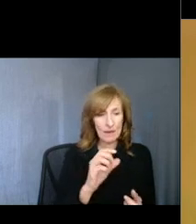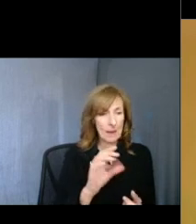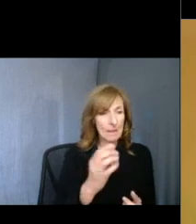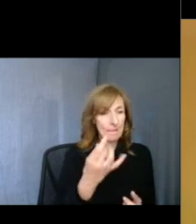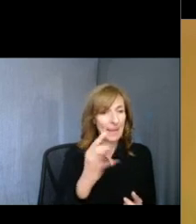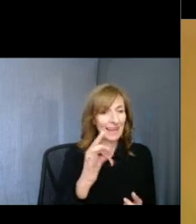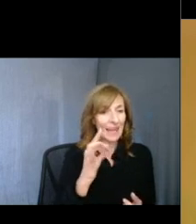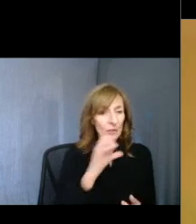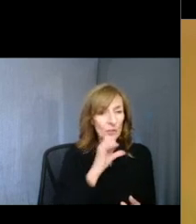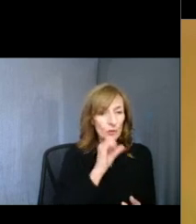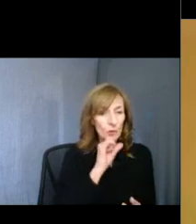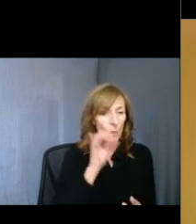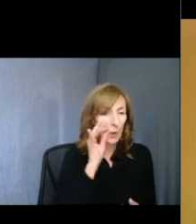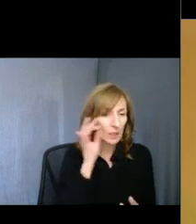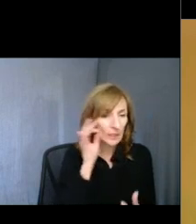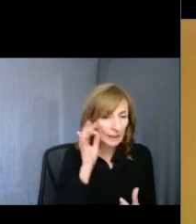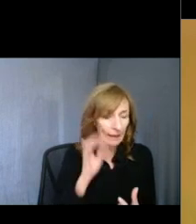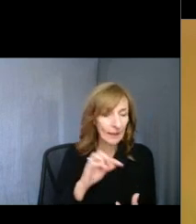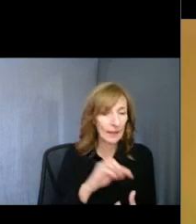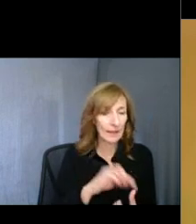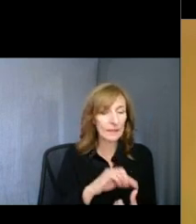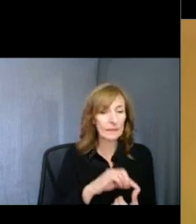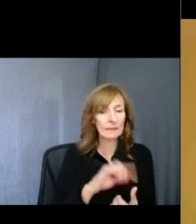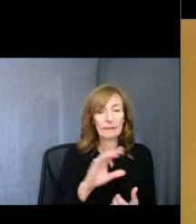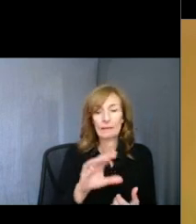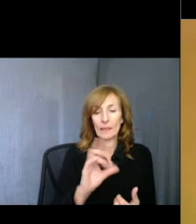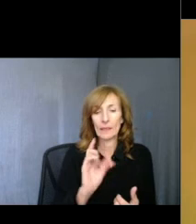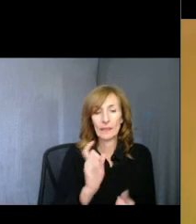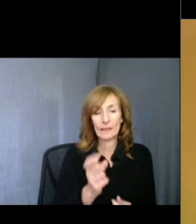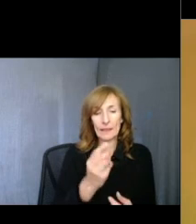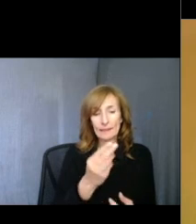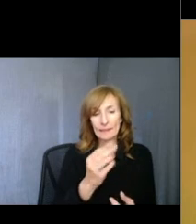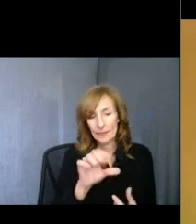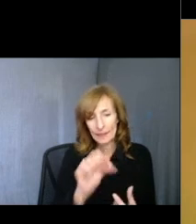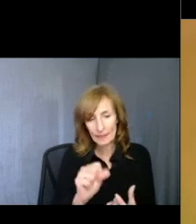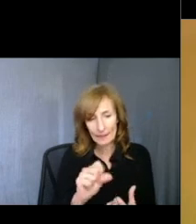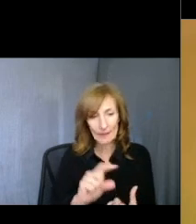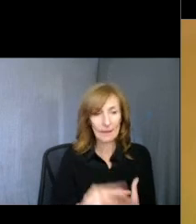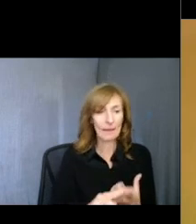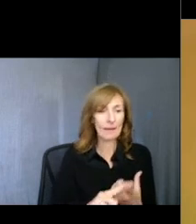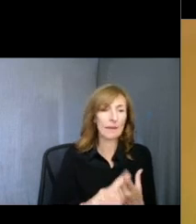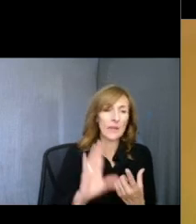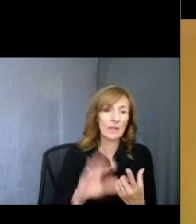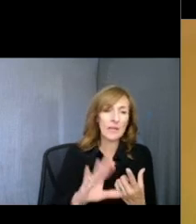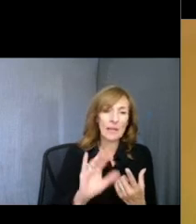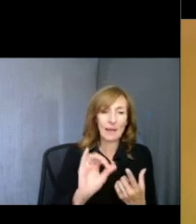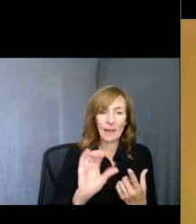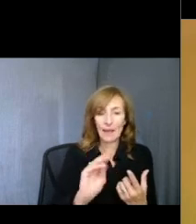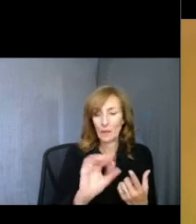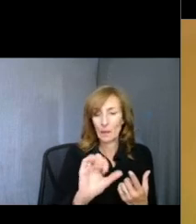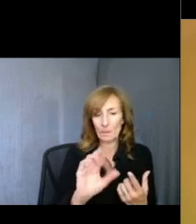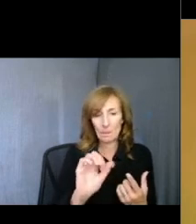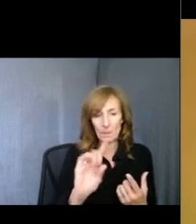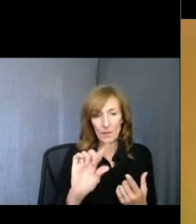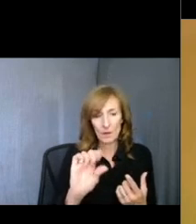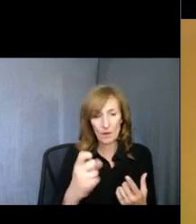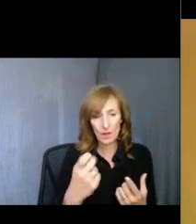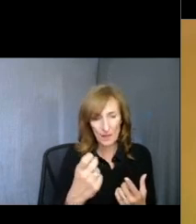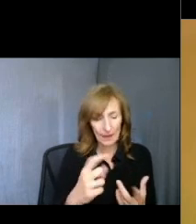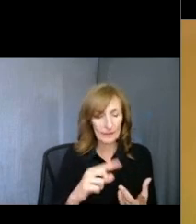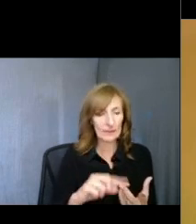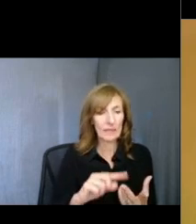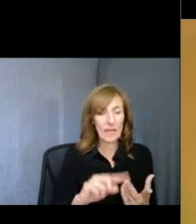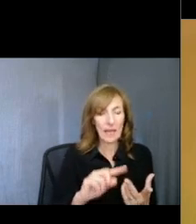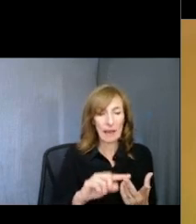daily, steroid for arthritis every 3 days, heavy cream twice a day, and laxative daily, and Royal Canin fiber dried food